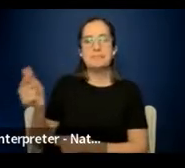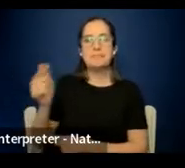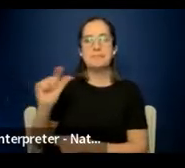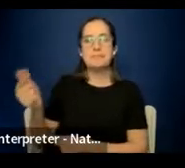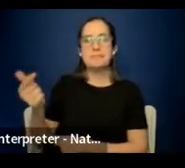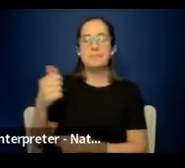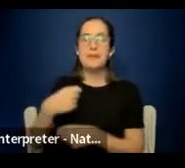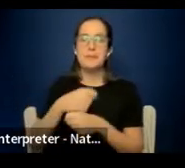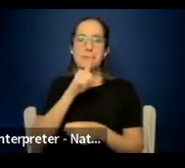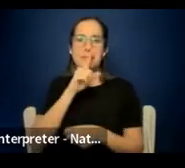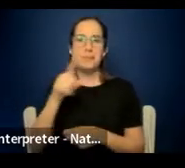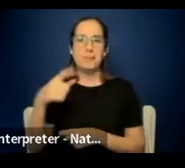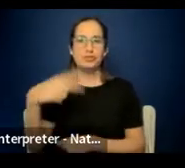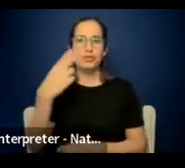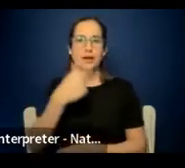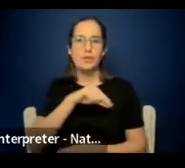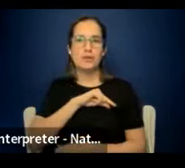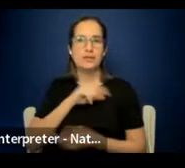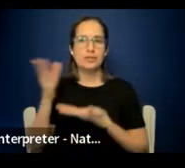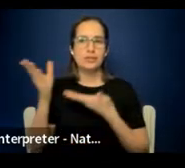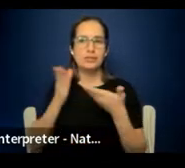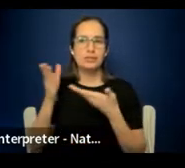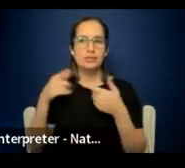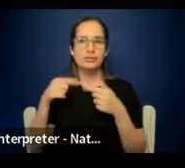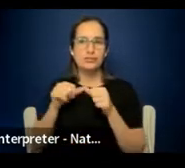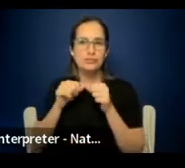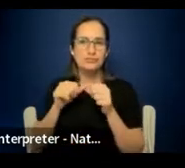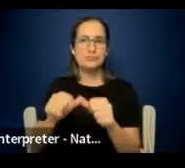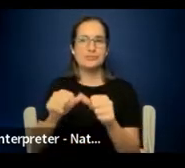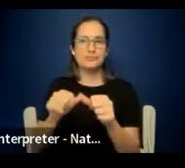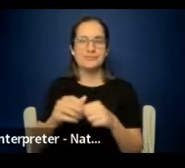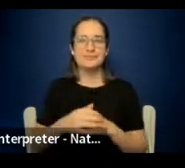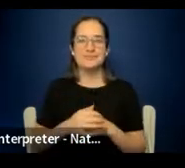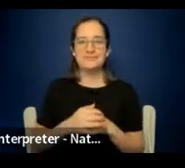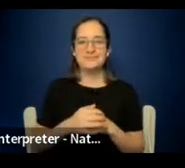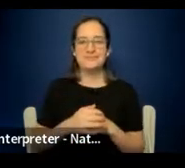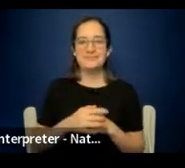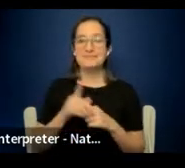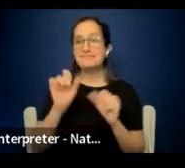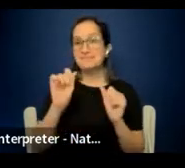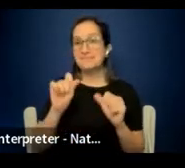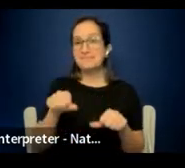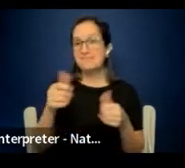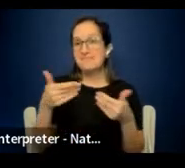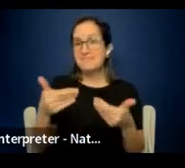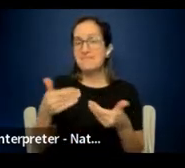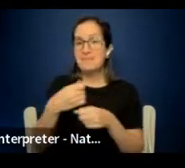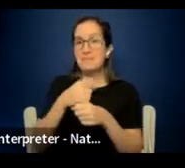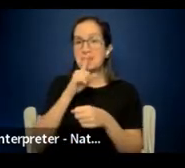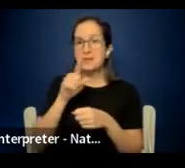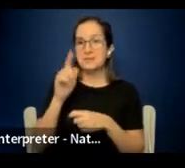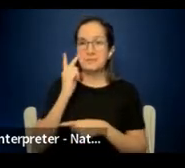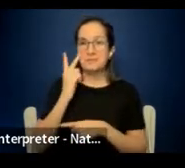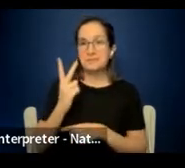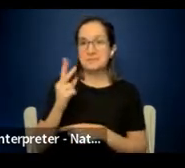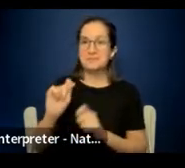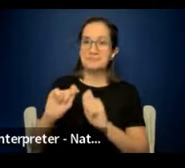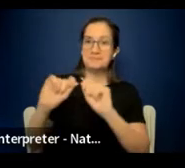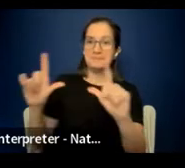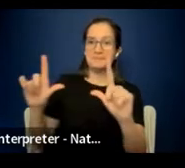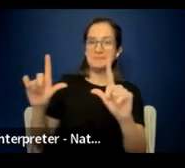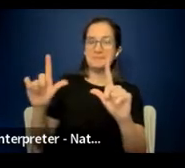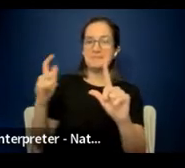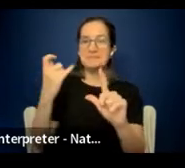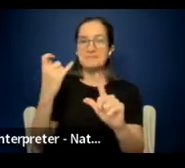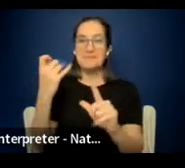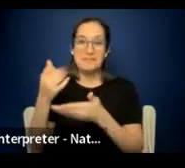quality service throughout the course of the presentation. So please feel free to utilize their interpretation services if that would